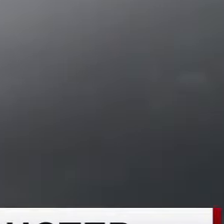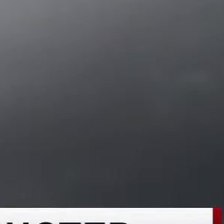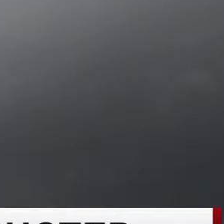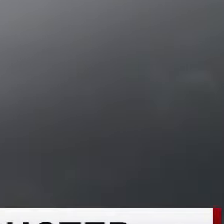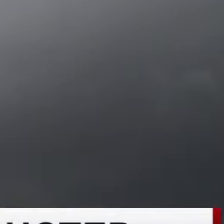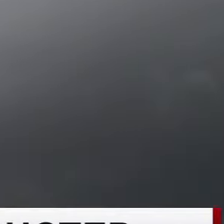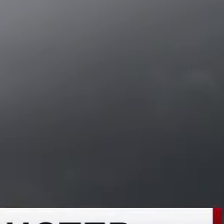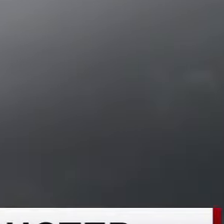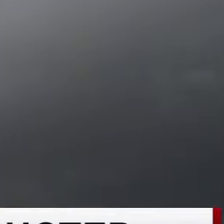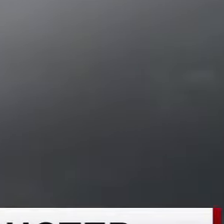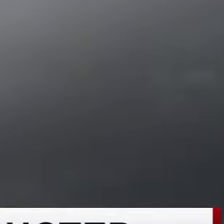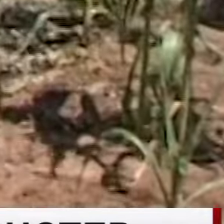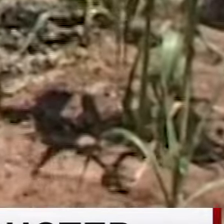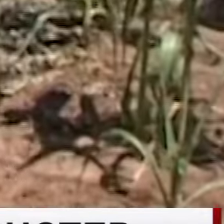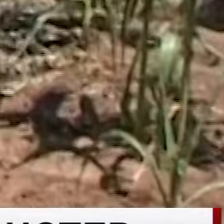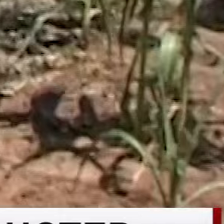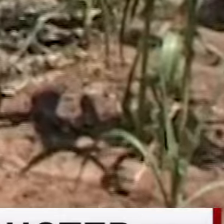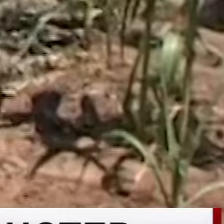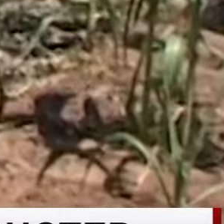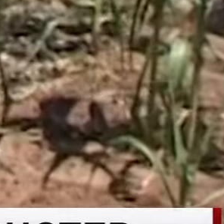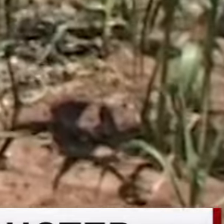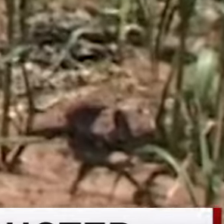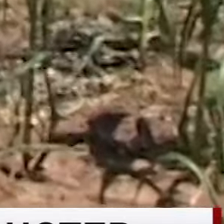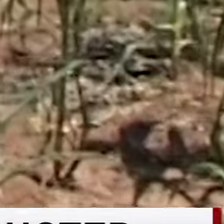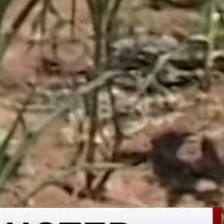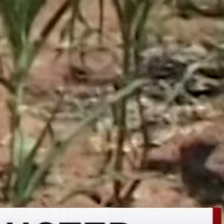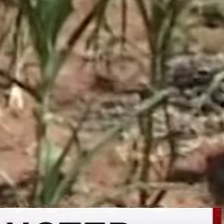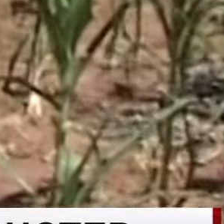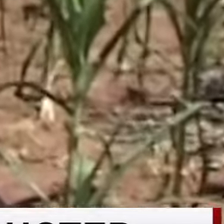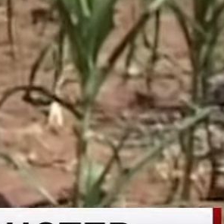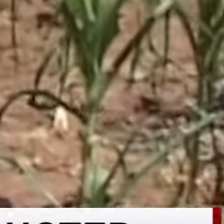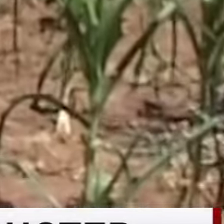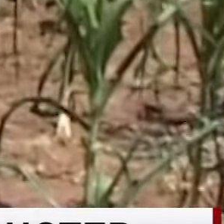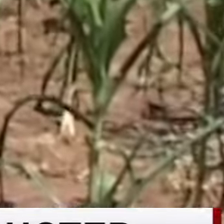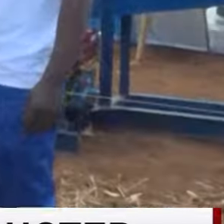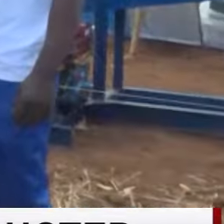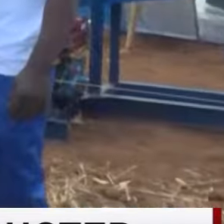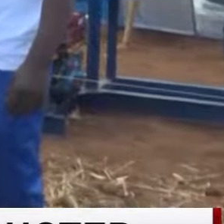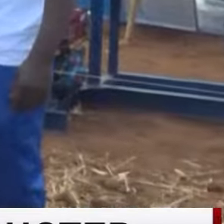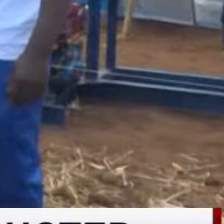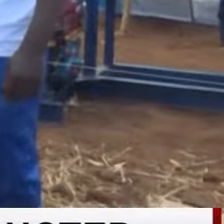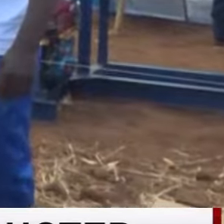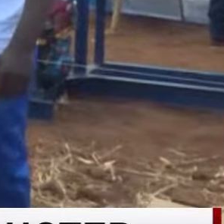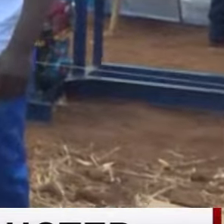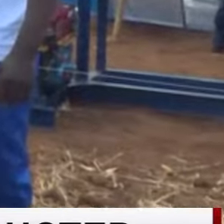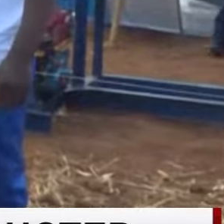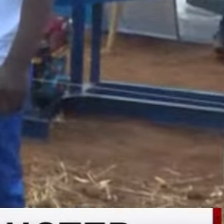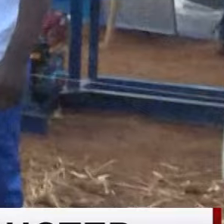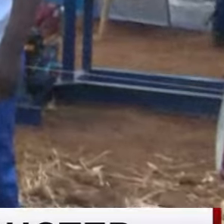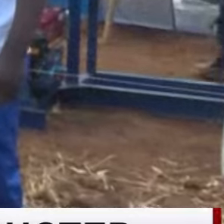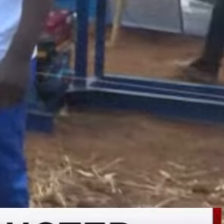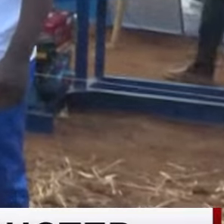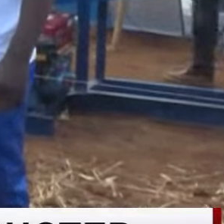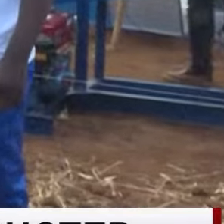of climate change that has reduced crop production in Eastern Province and other parts of the country. Speaking at the 46th